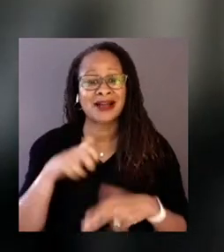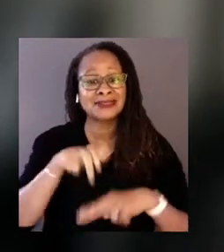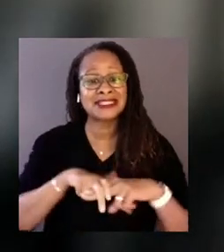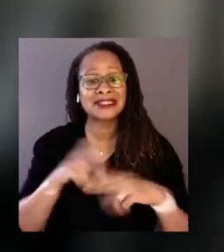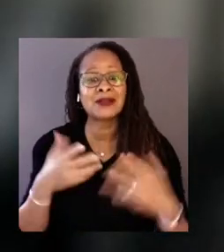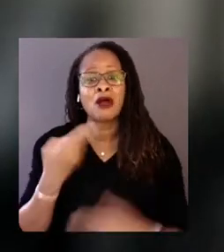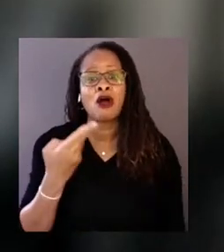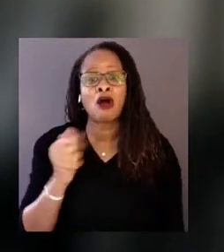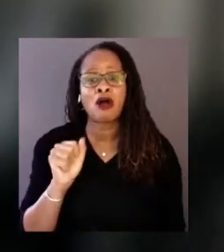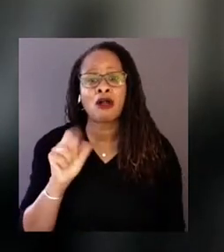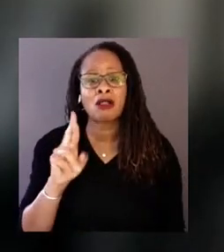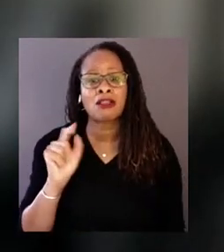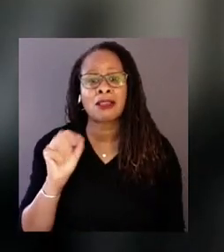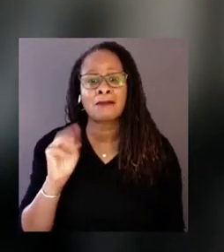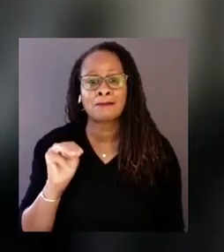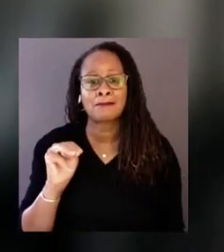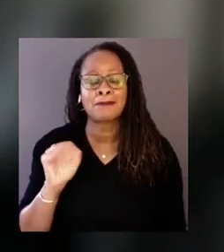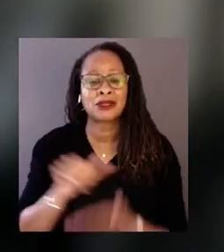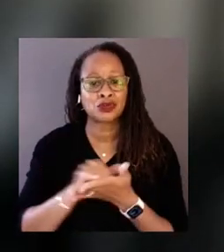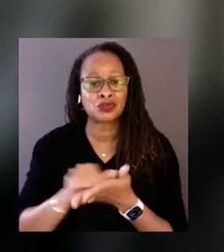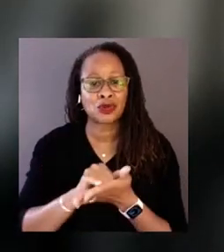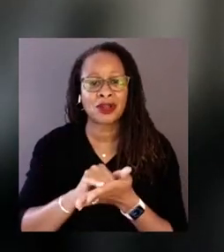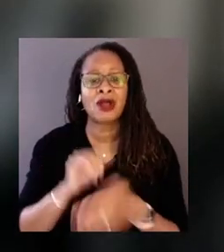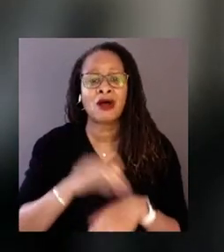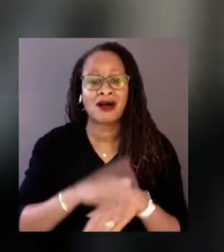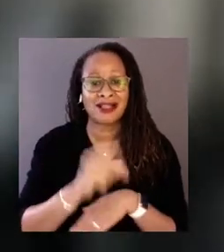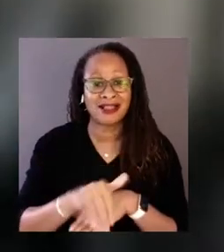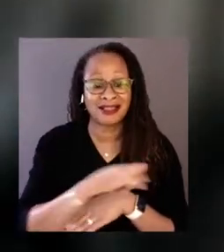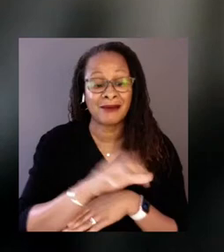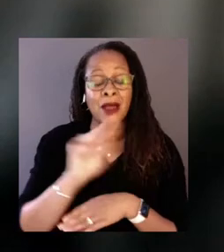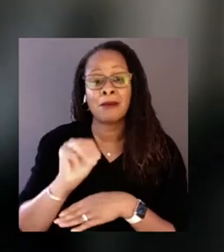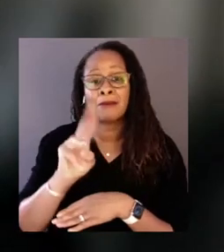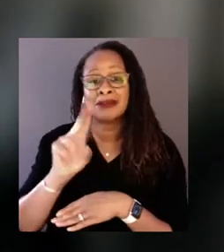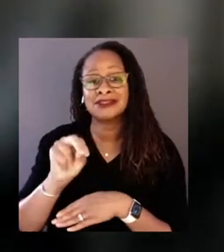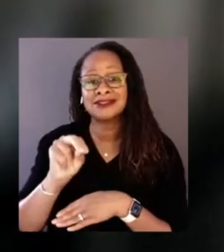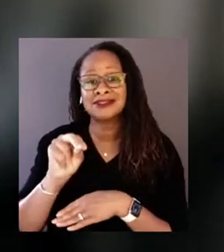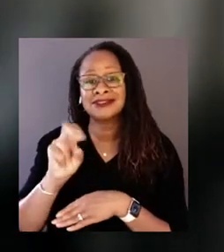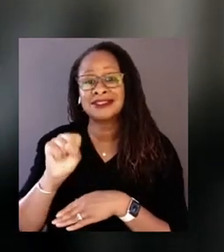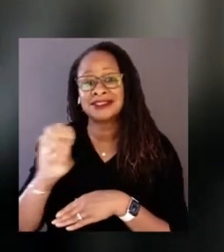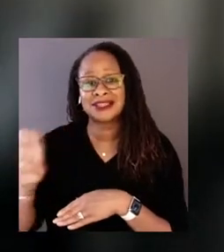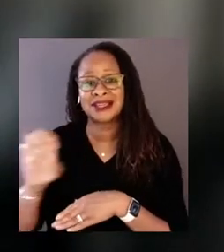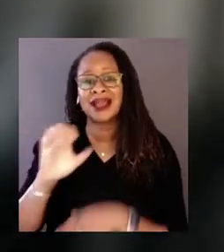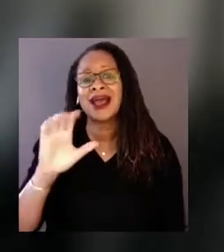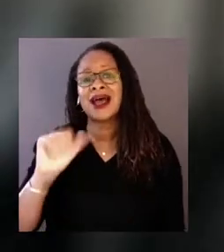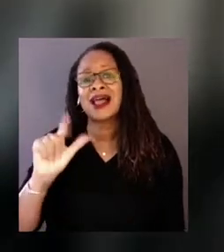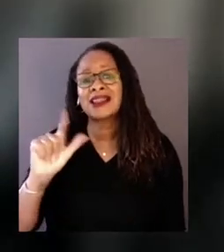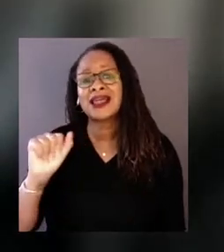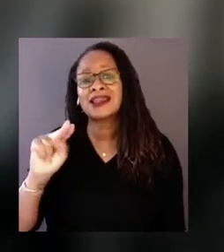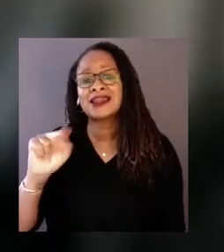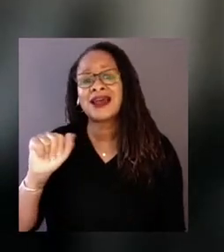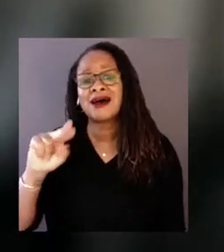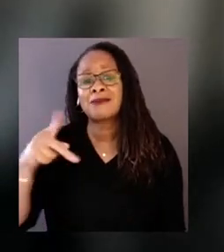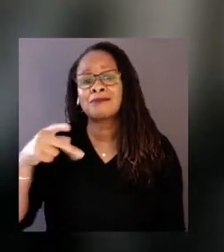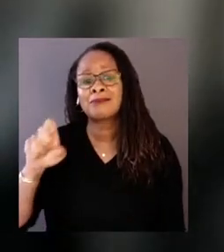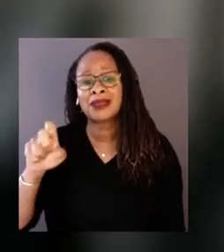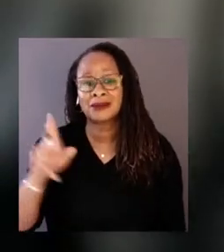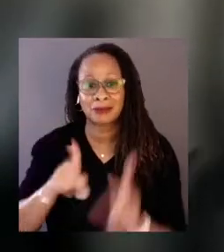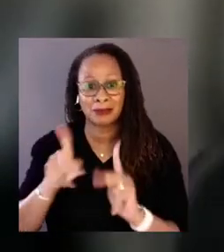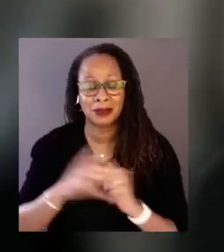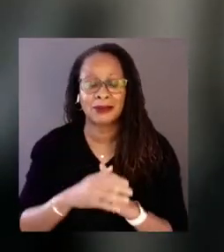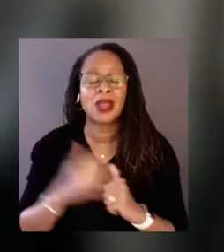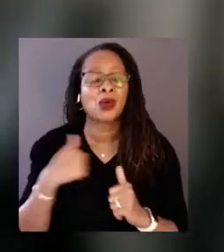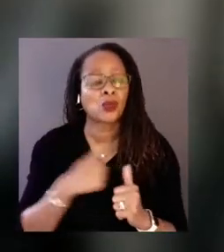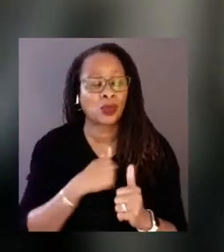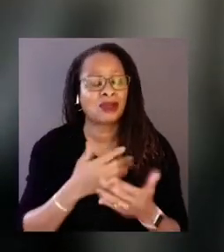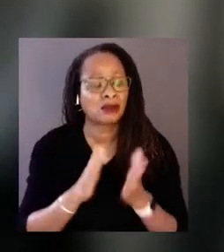New York, on the land of the Munsee Lenape people, and we encourage all of you to make land acknowledgements in